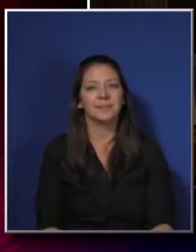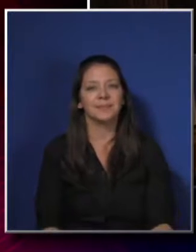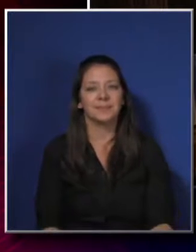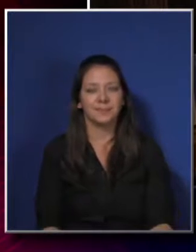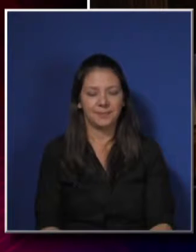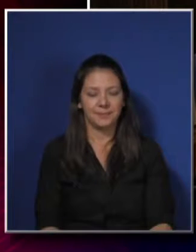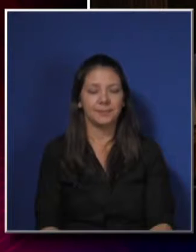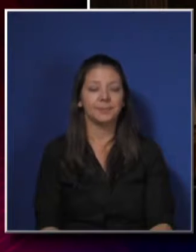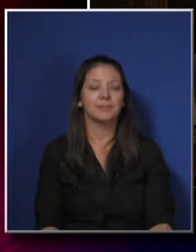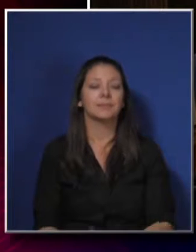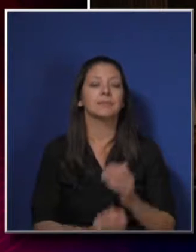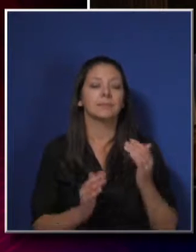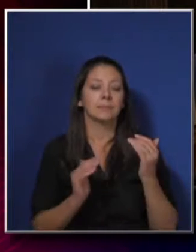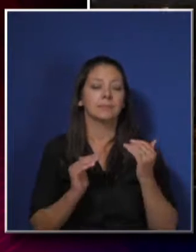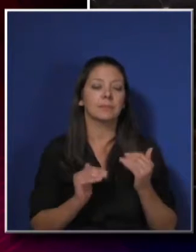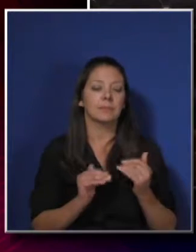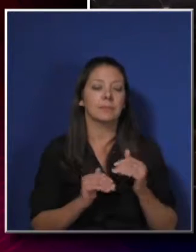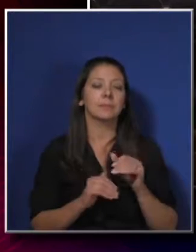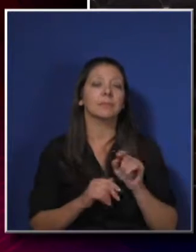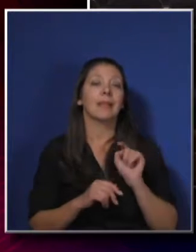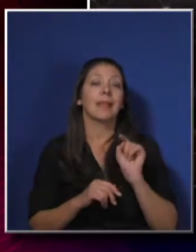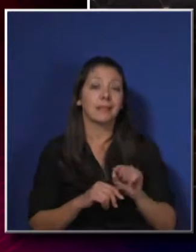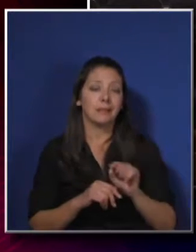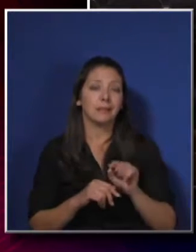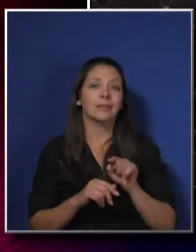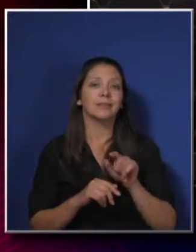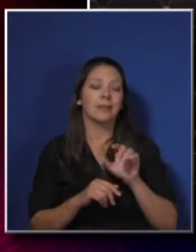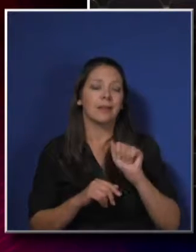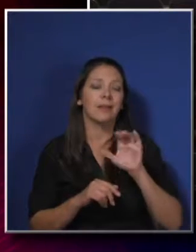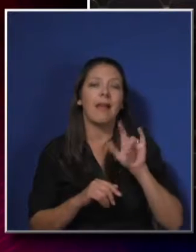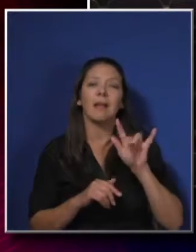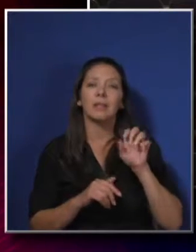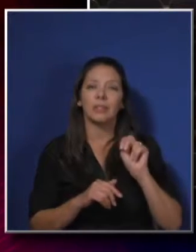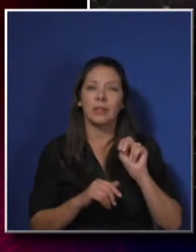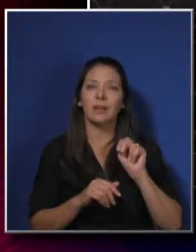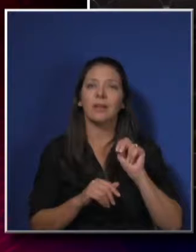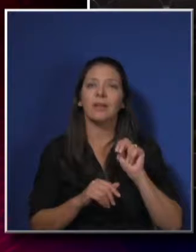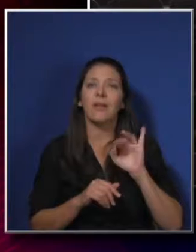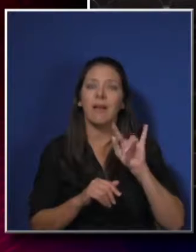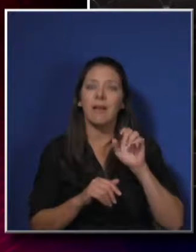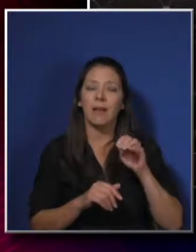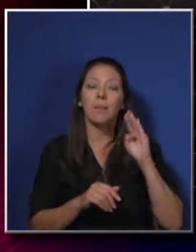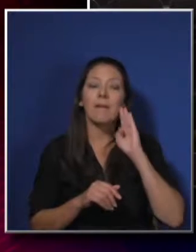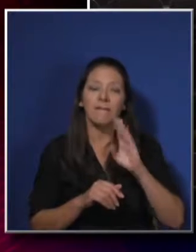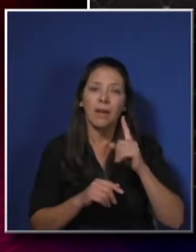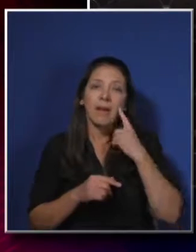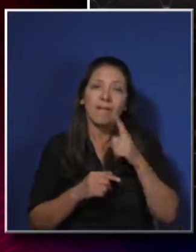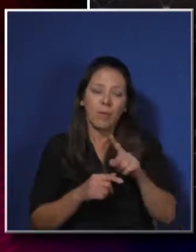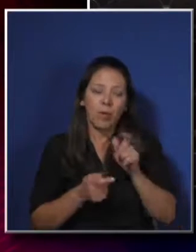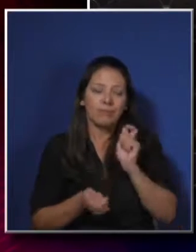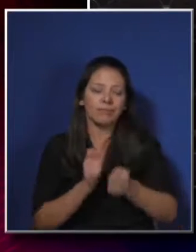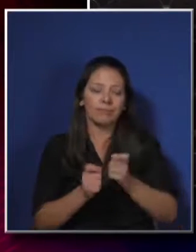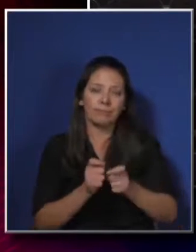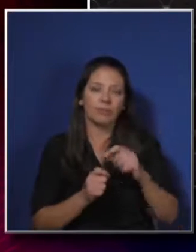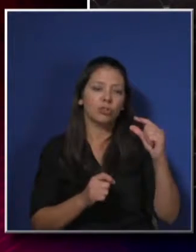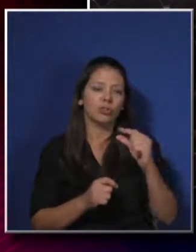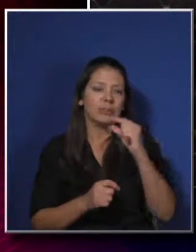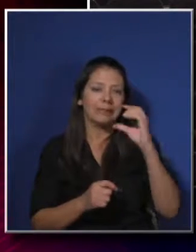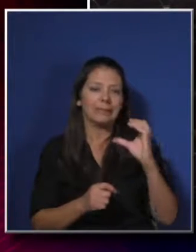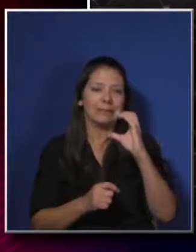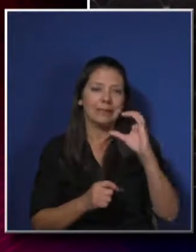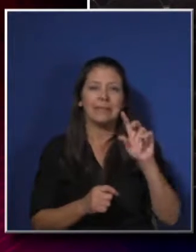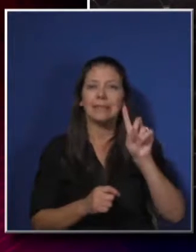Yes, and this is an action item as well for an urgent adoption of revisions to policy